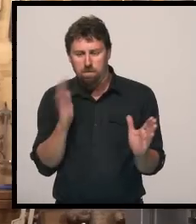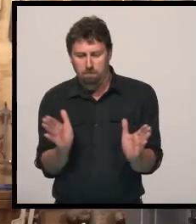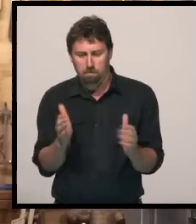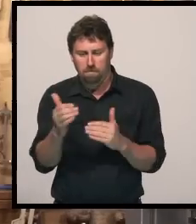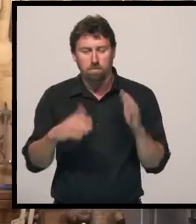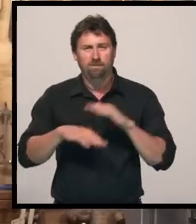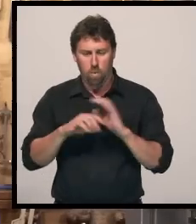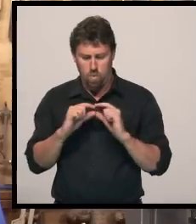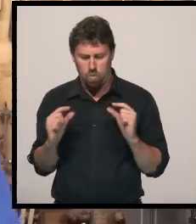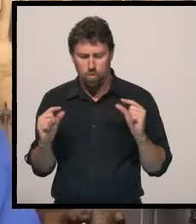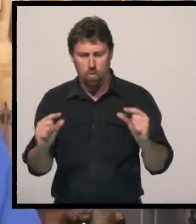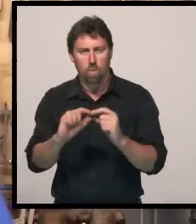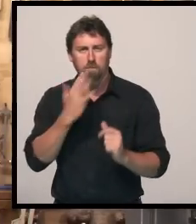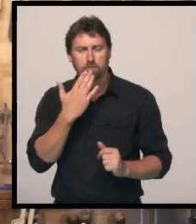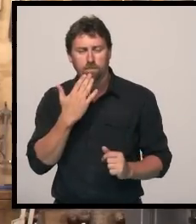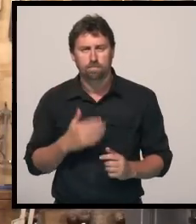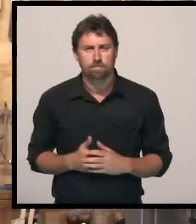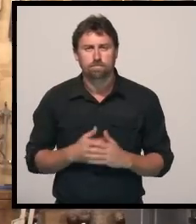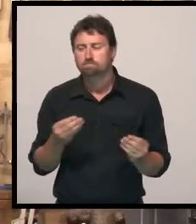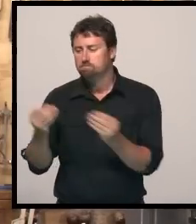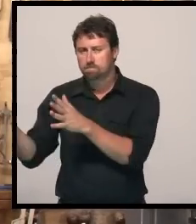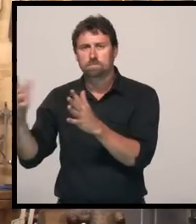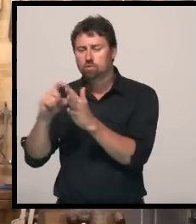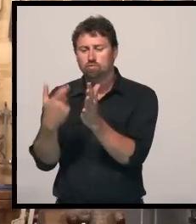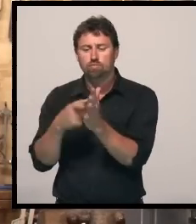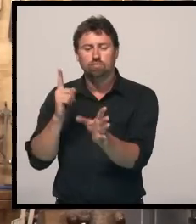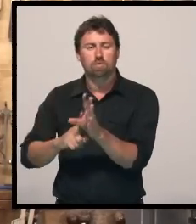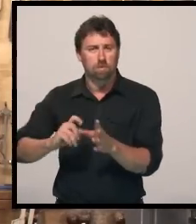it. Just put that and let it dry. And once it's dried,